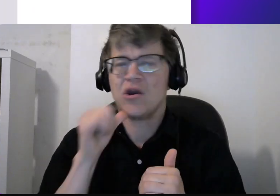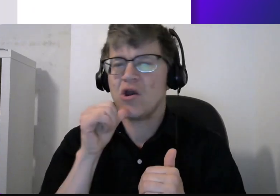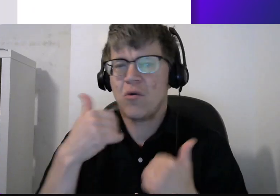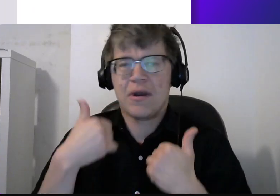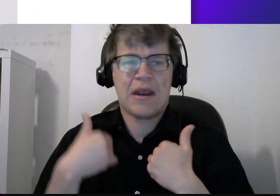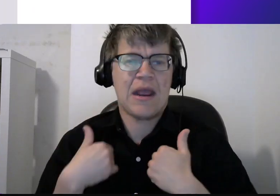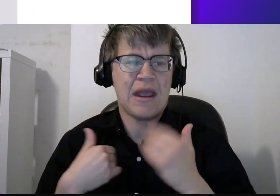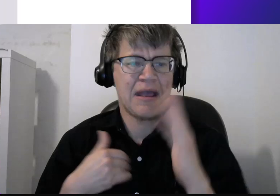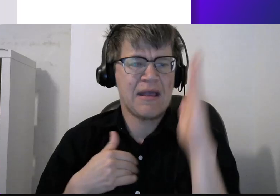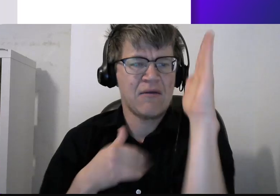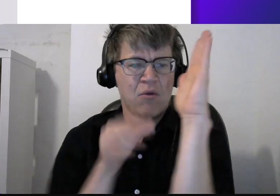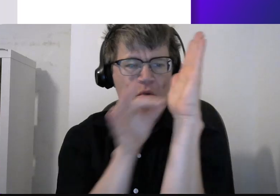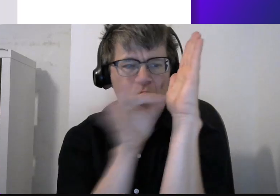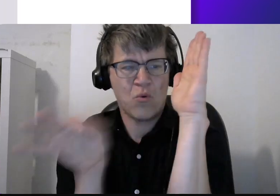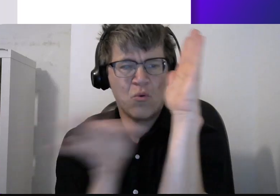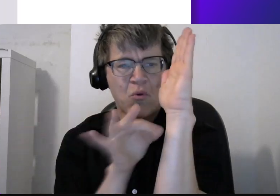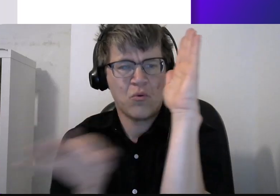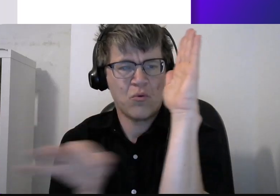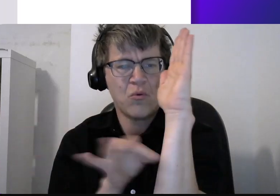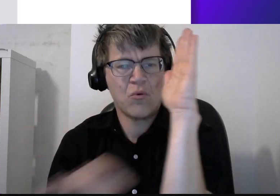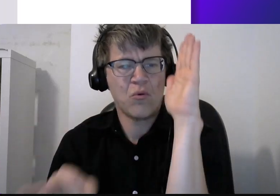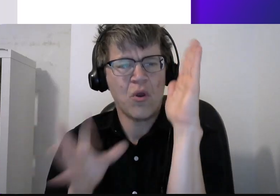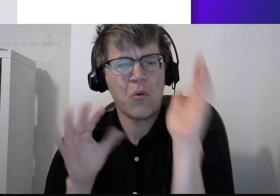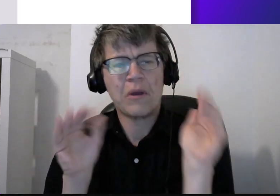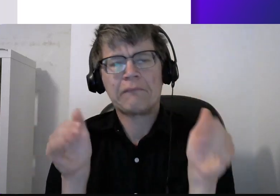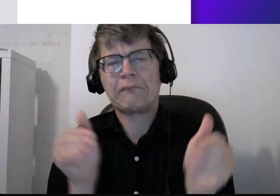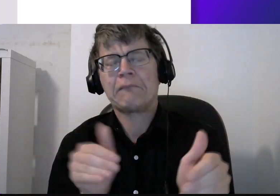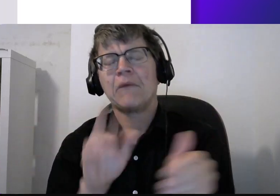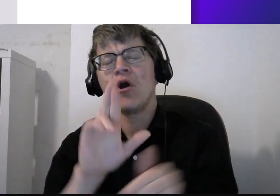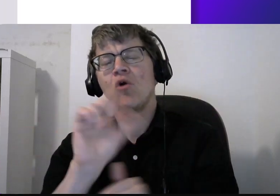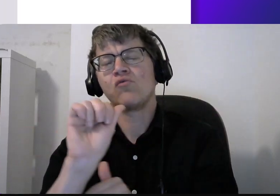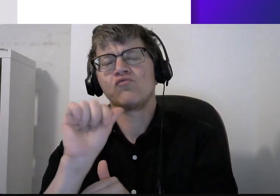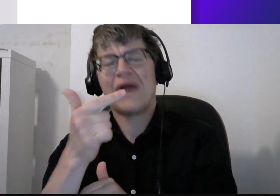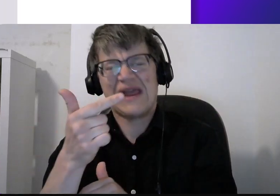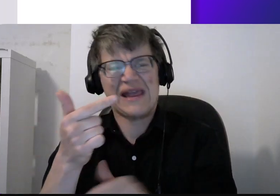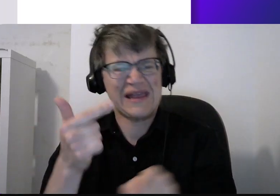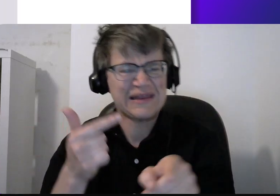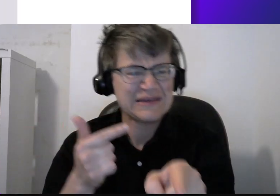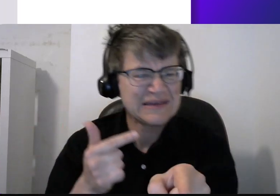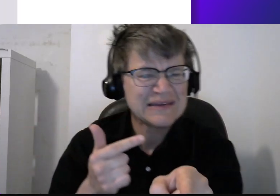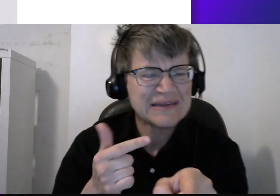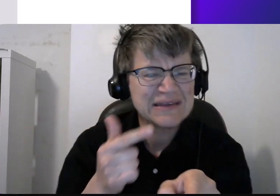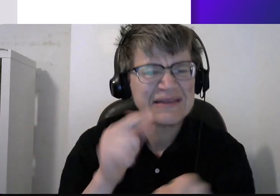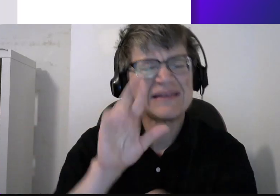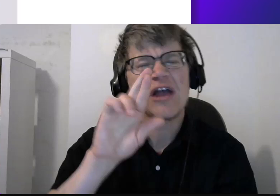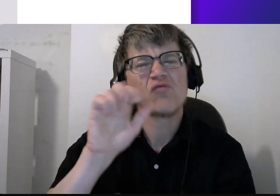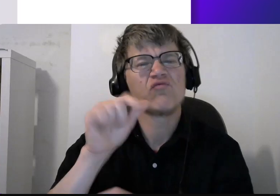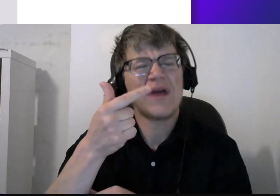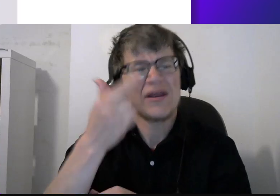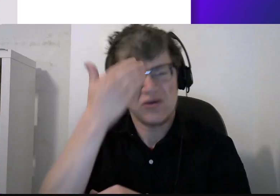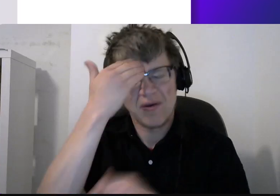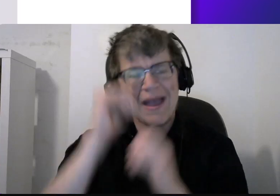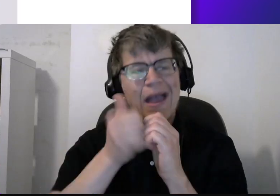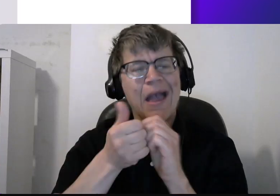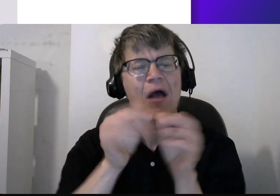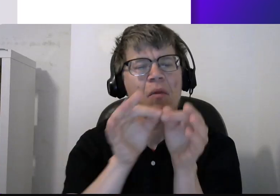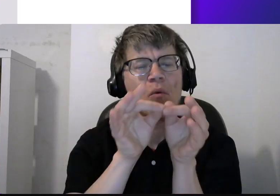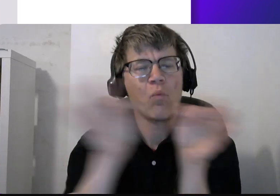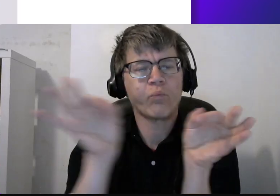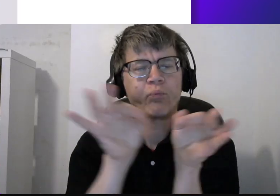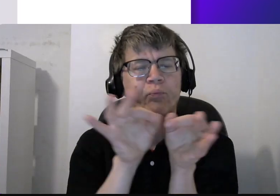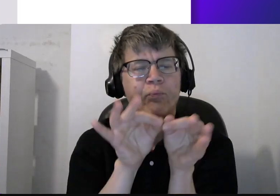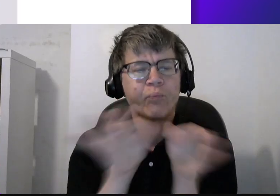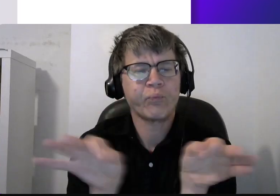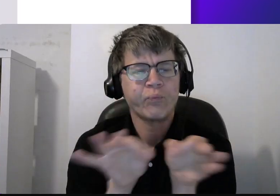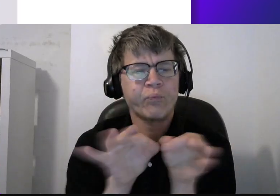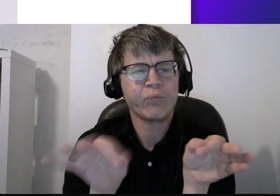here, this rag is really forming a shape. We probably want to adjust that a bit more. But here you have the headline, and then this would be the call